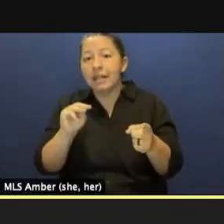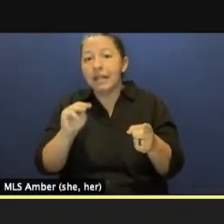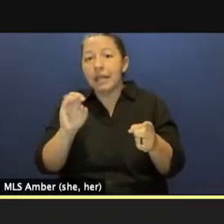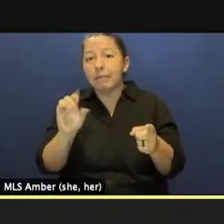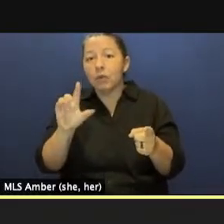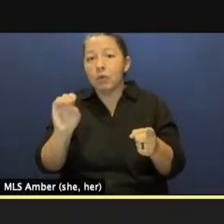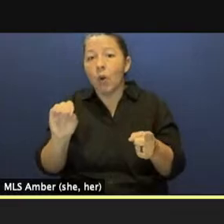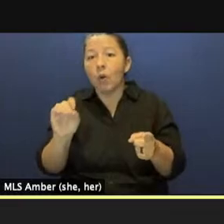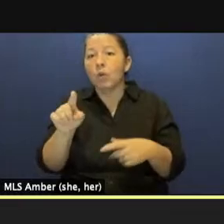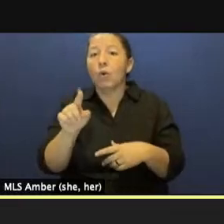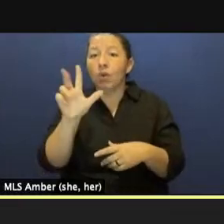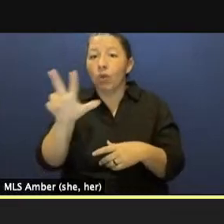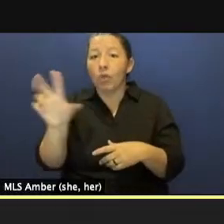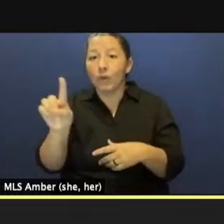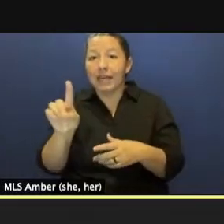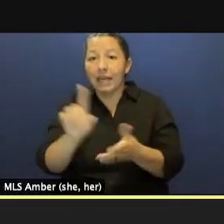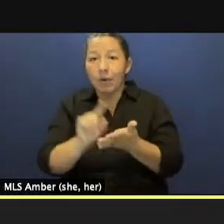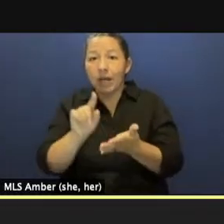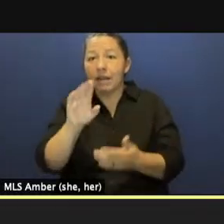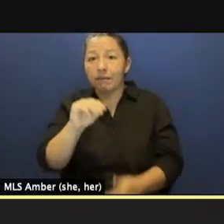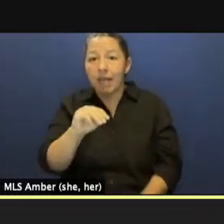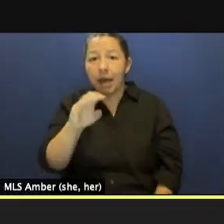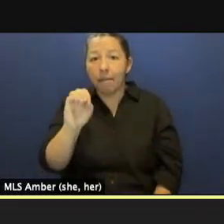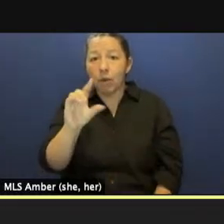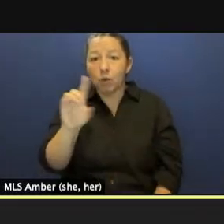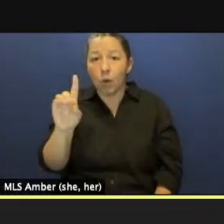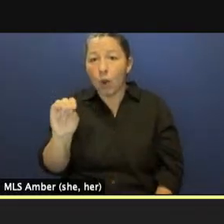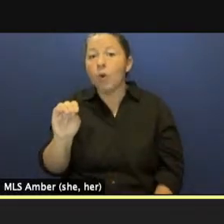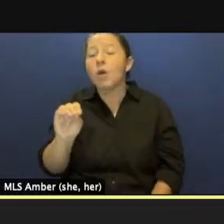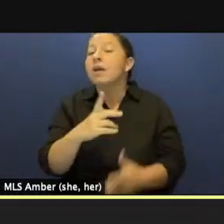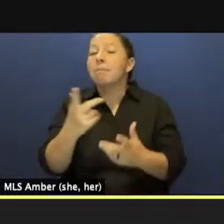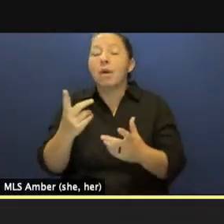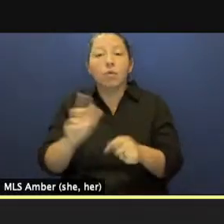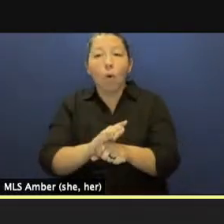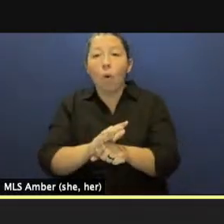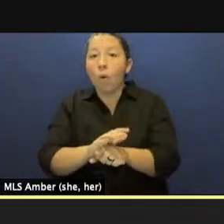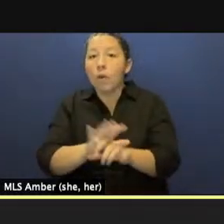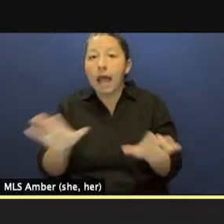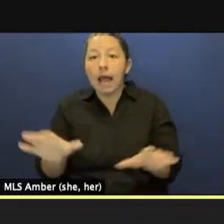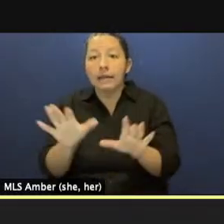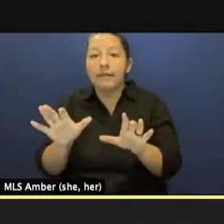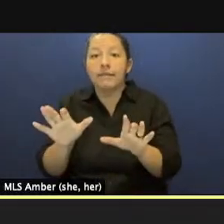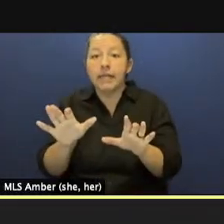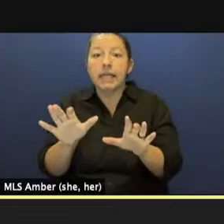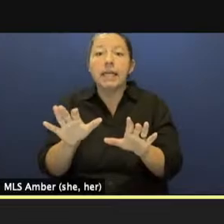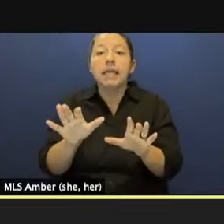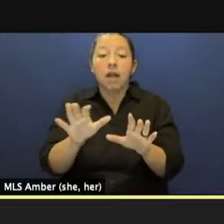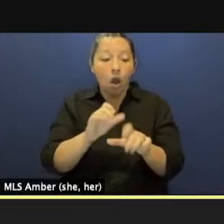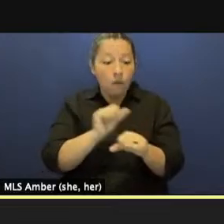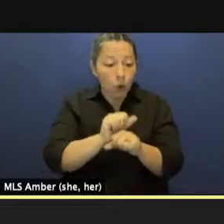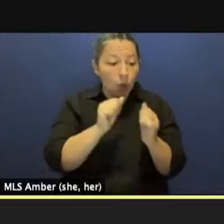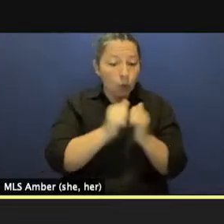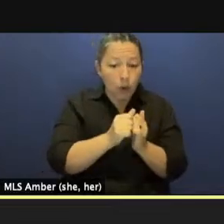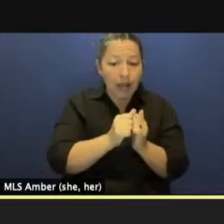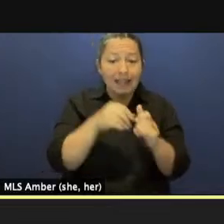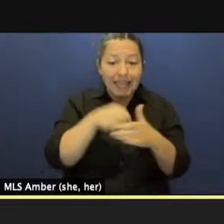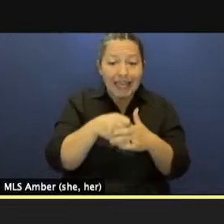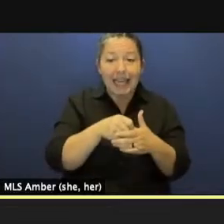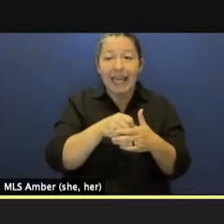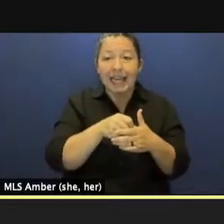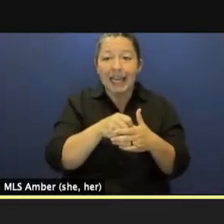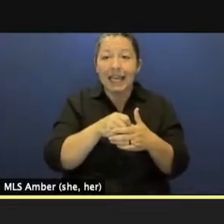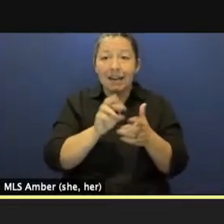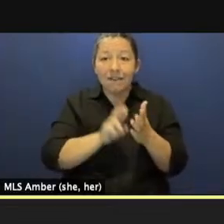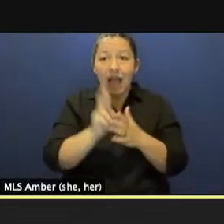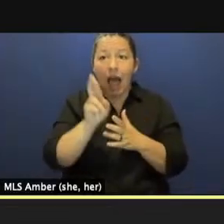of M Solo. And just the whole activity of behaving with flight hardware and some of the peculiarities of how you